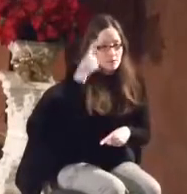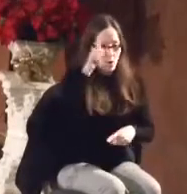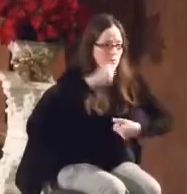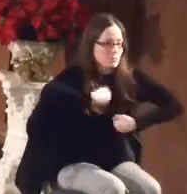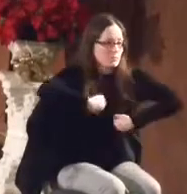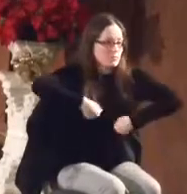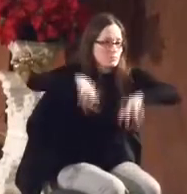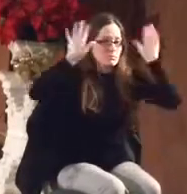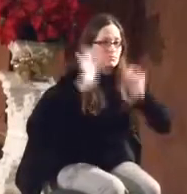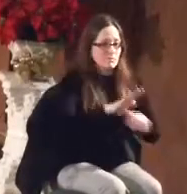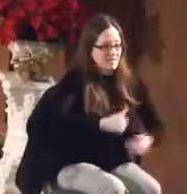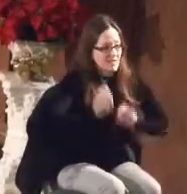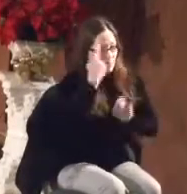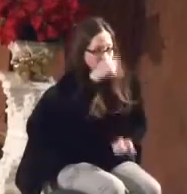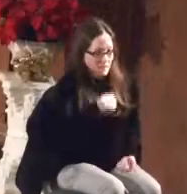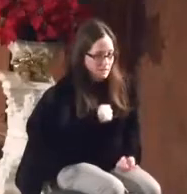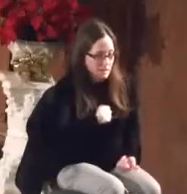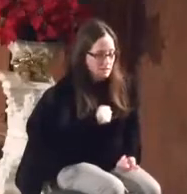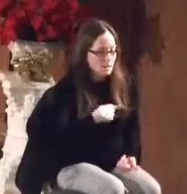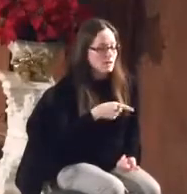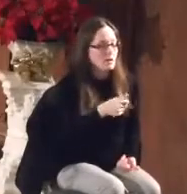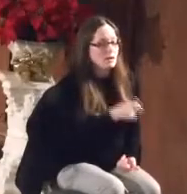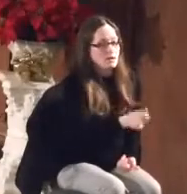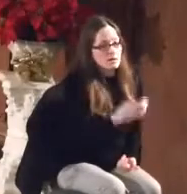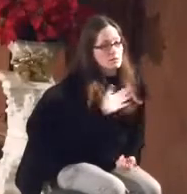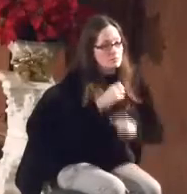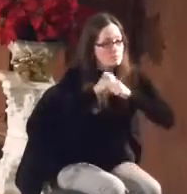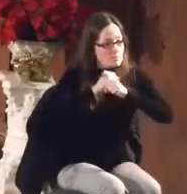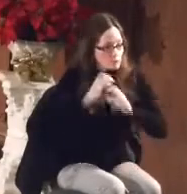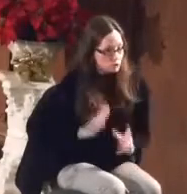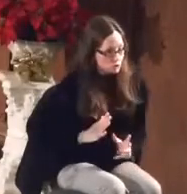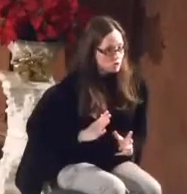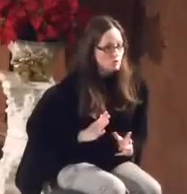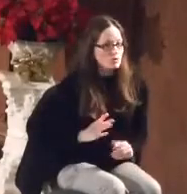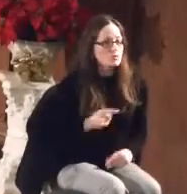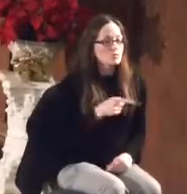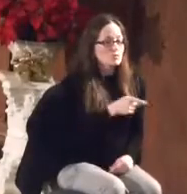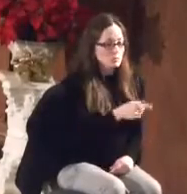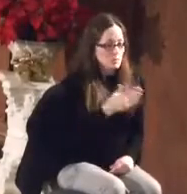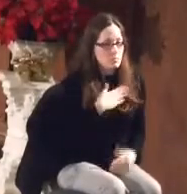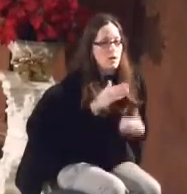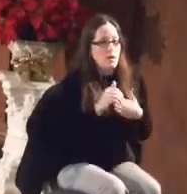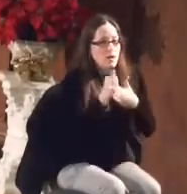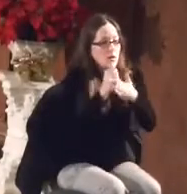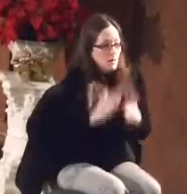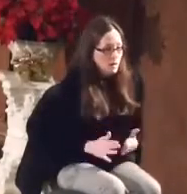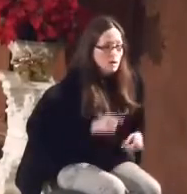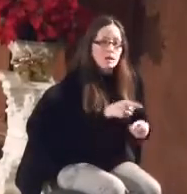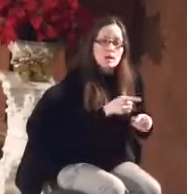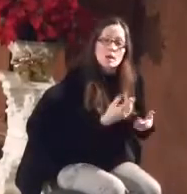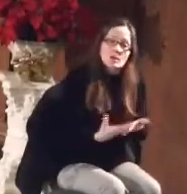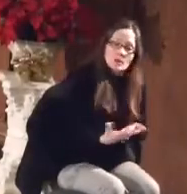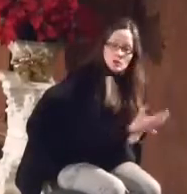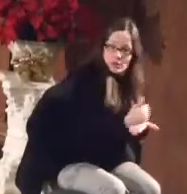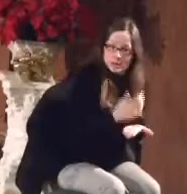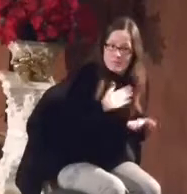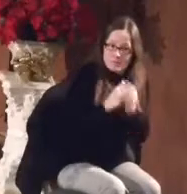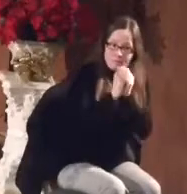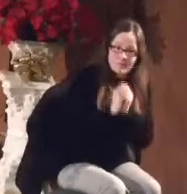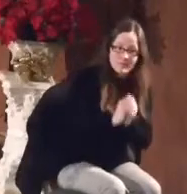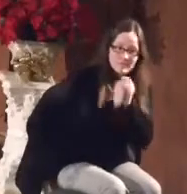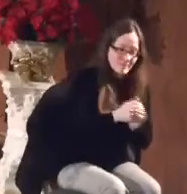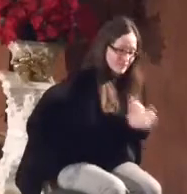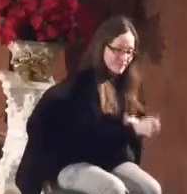my provider. He is my shepherd. He's the one who is worthy of all my worship. He is my true Lord